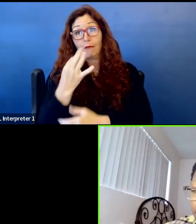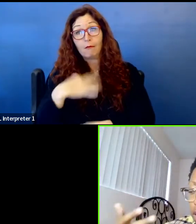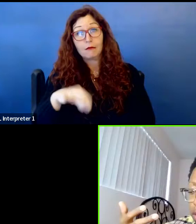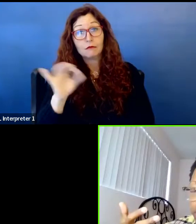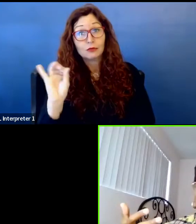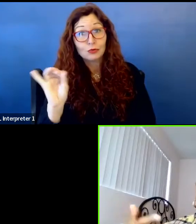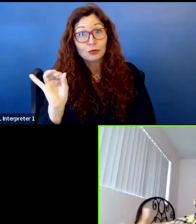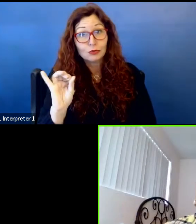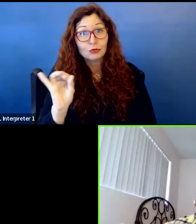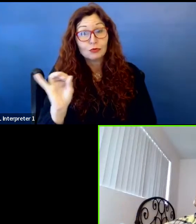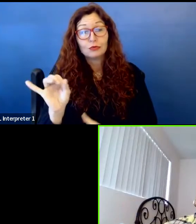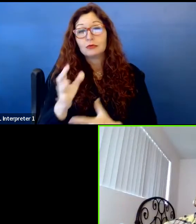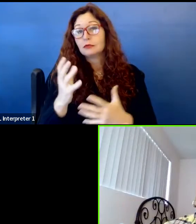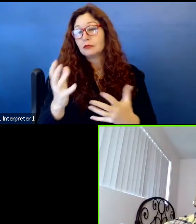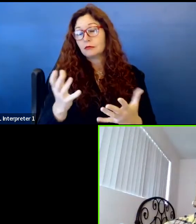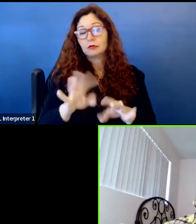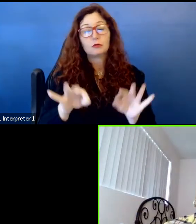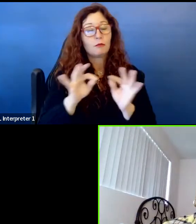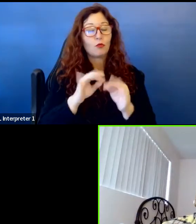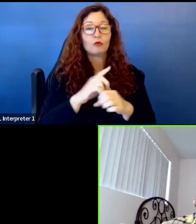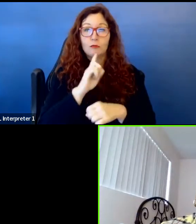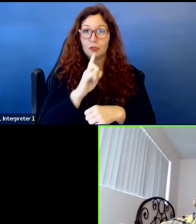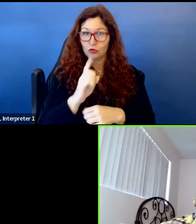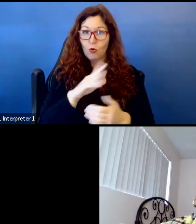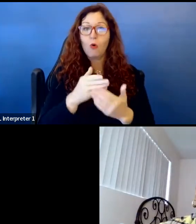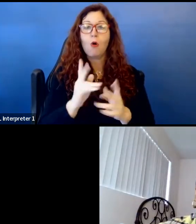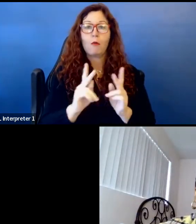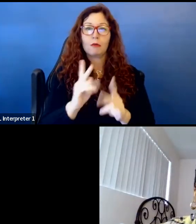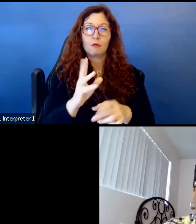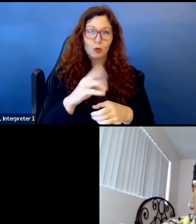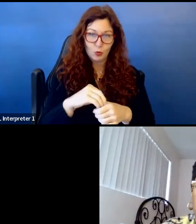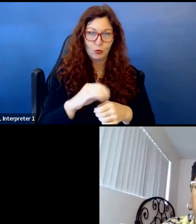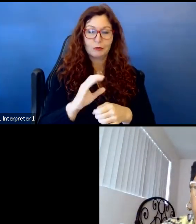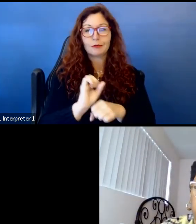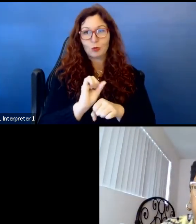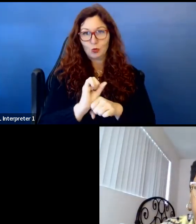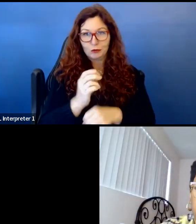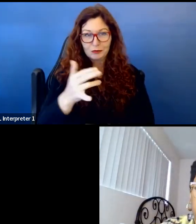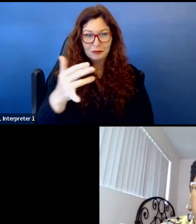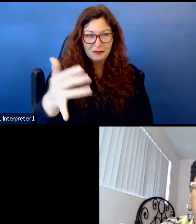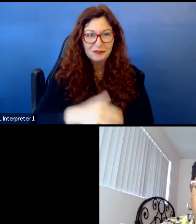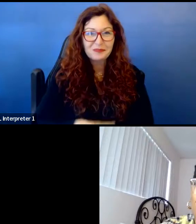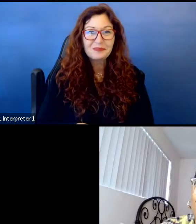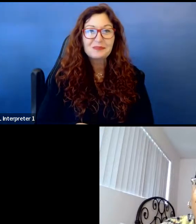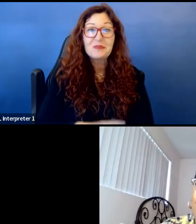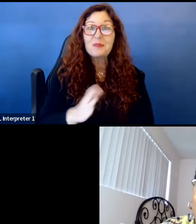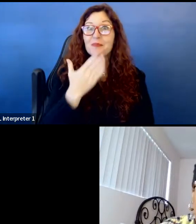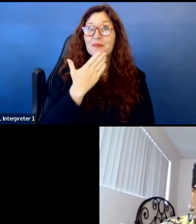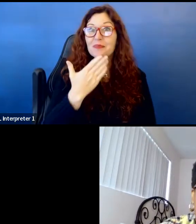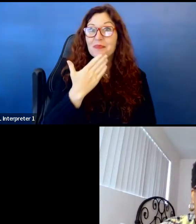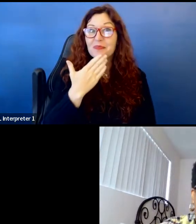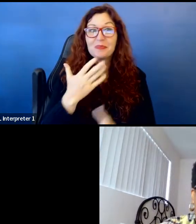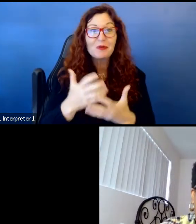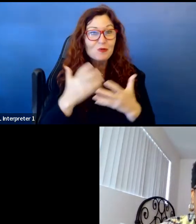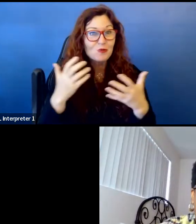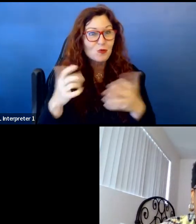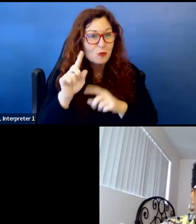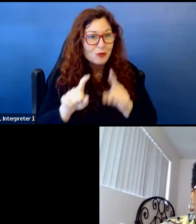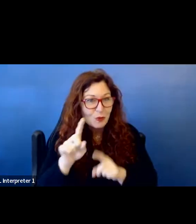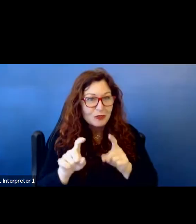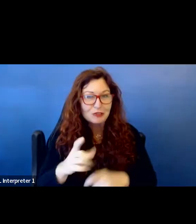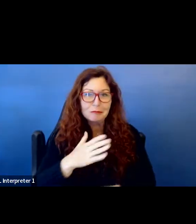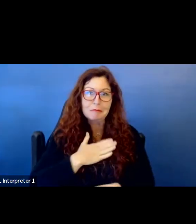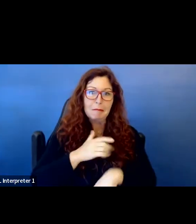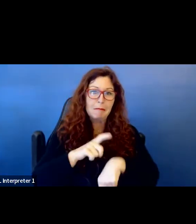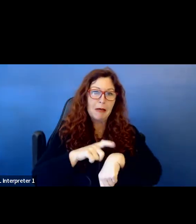included and present in our work well thank you so much i have so many more questions for all of you but sadly i think i'm out of